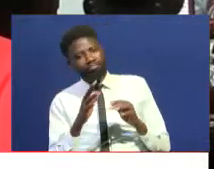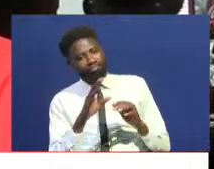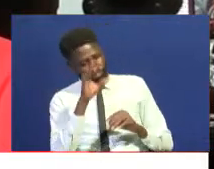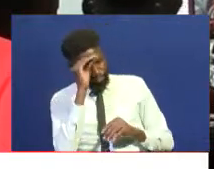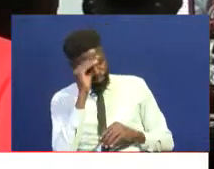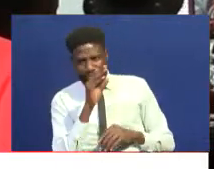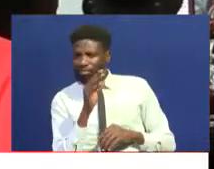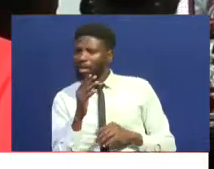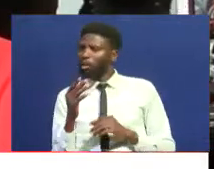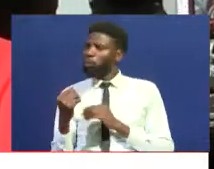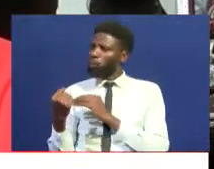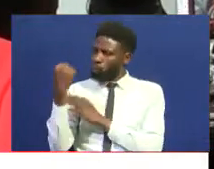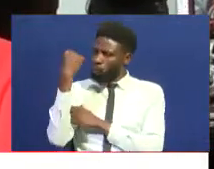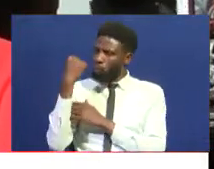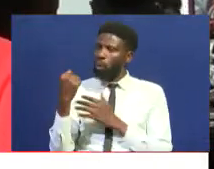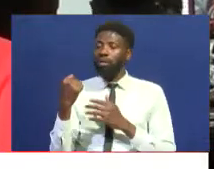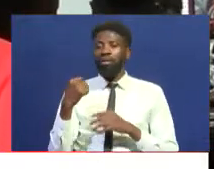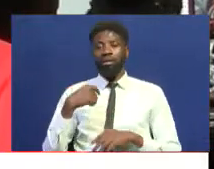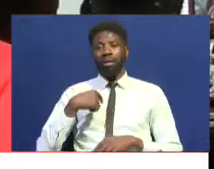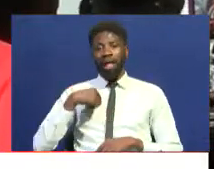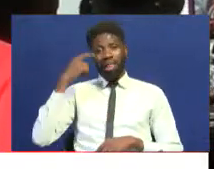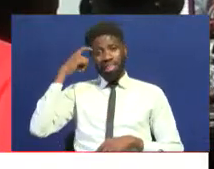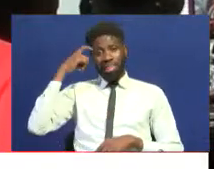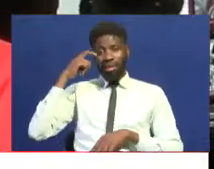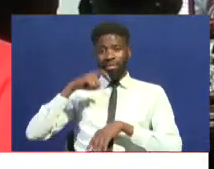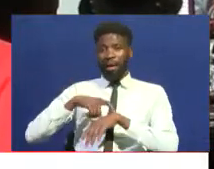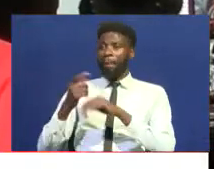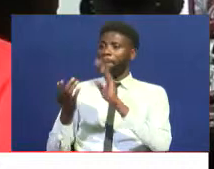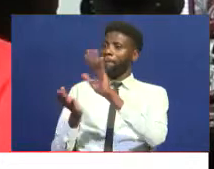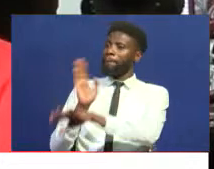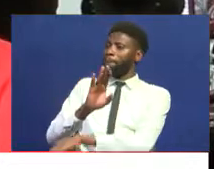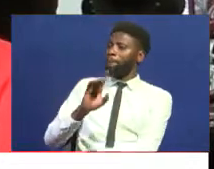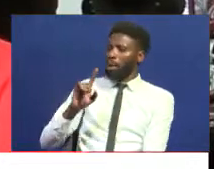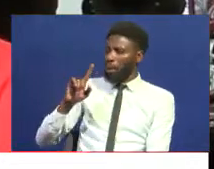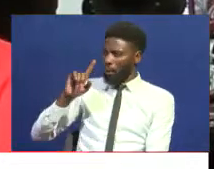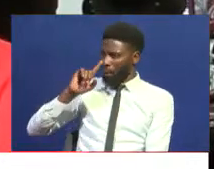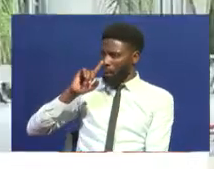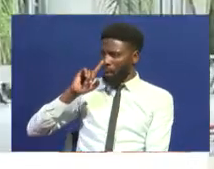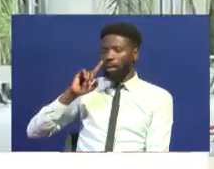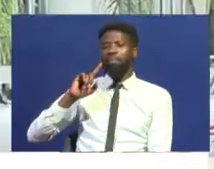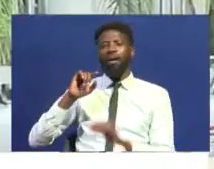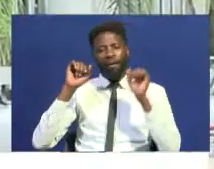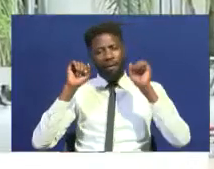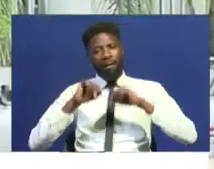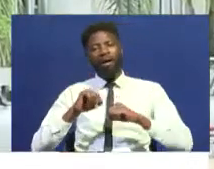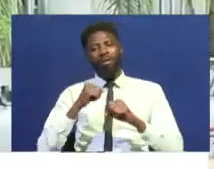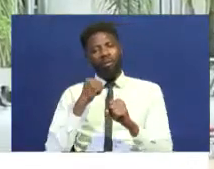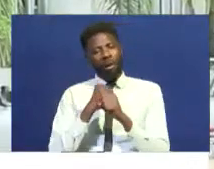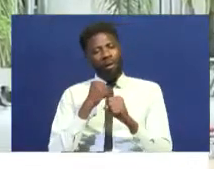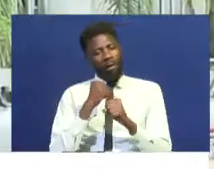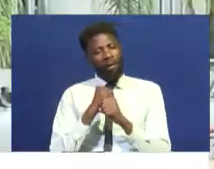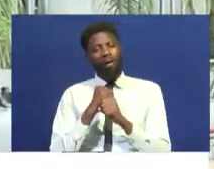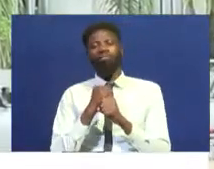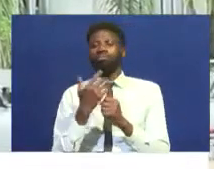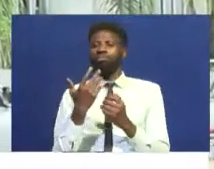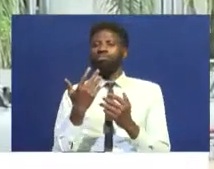tough, and I think tukirudi home pia sisi tunaenda kuwork more harder. Tumeridhika na